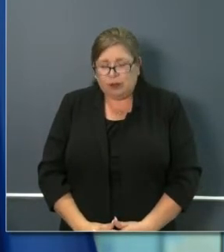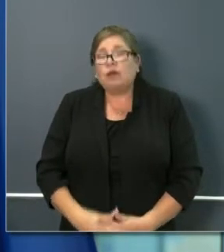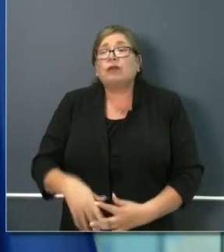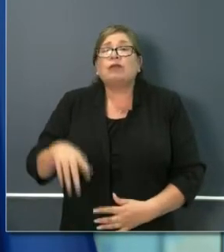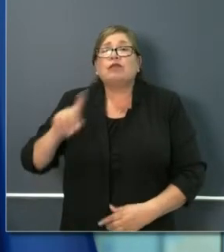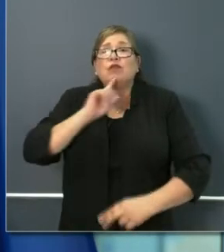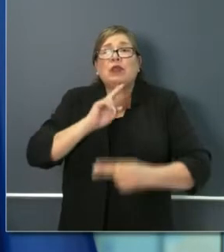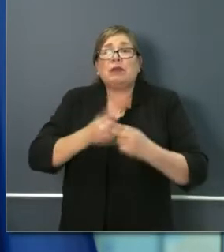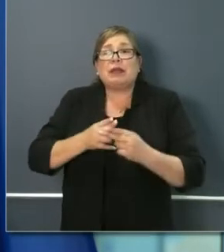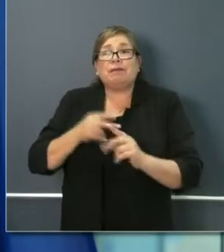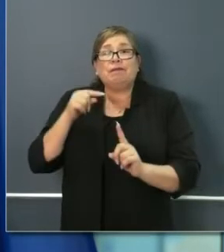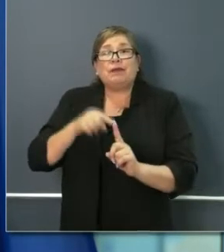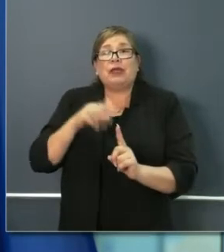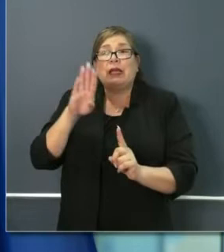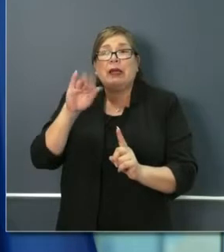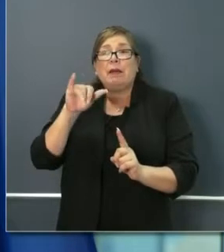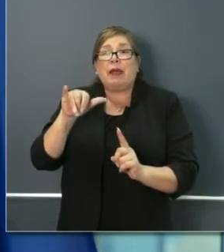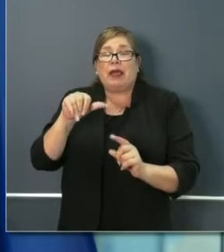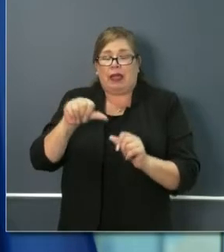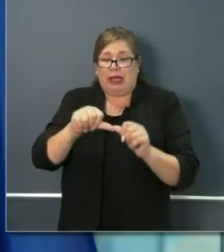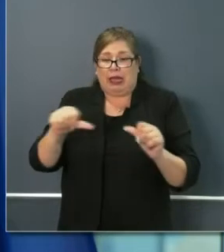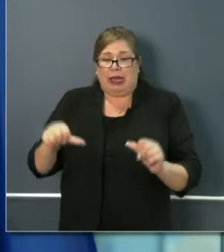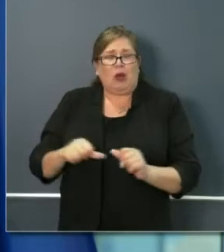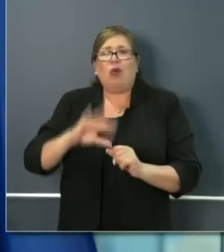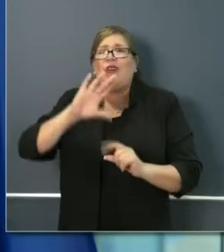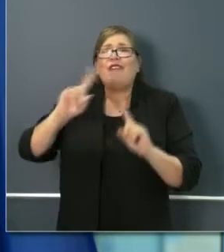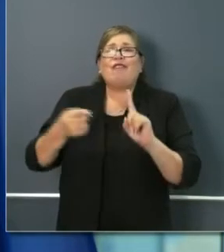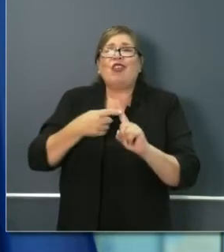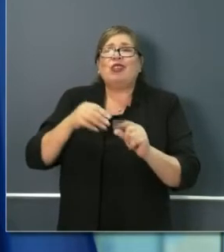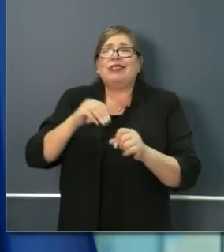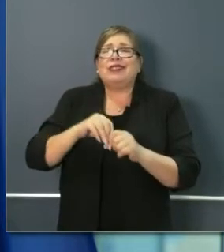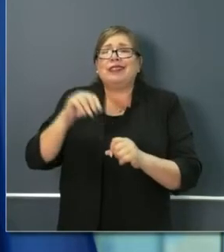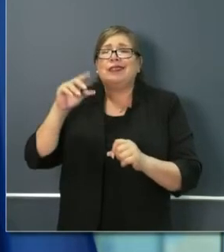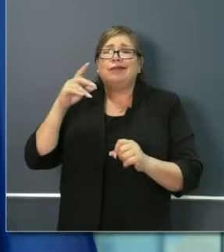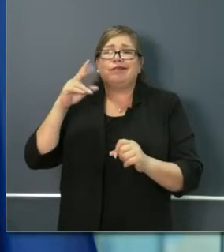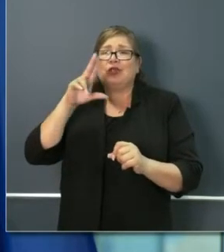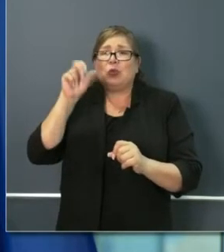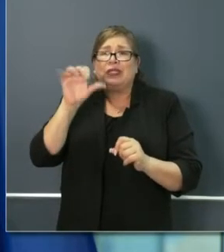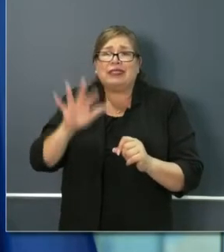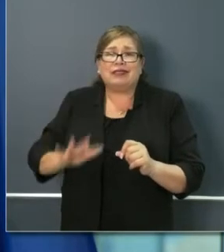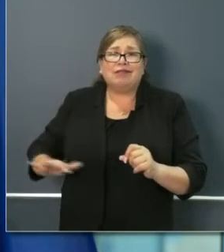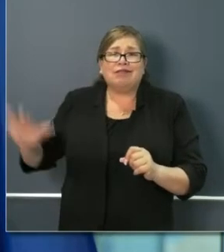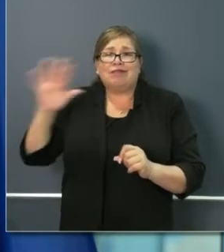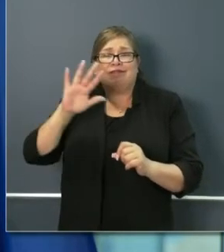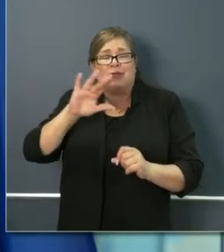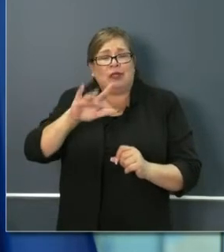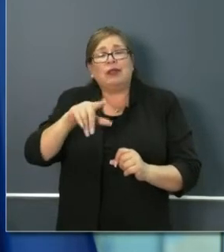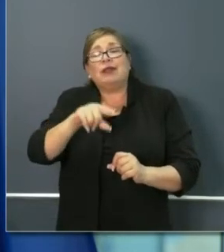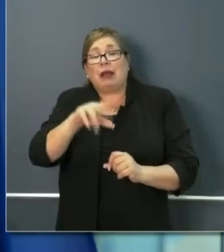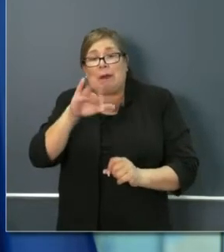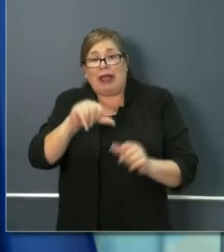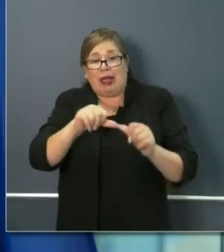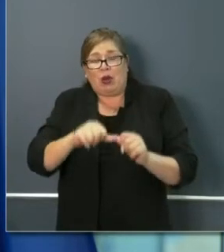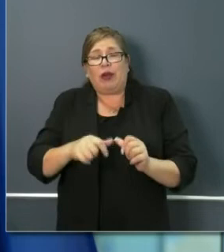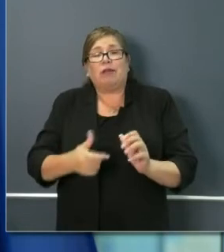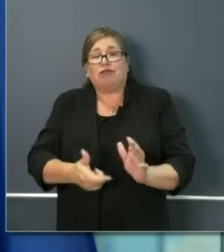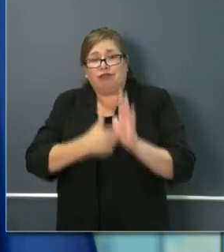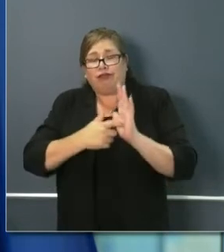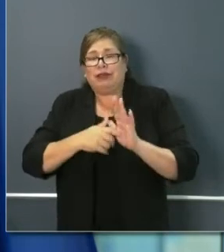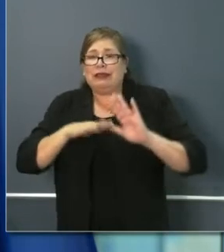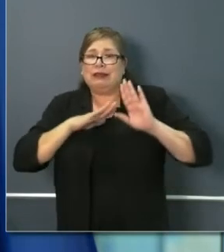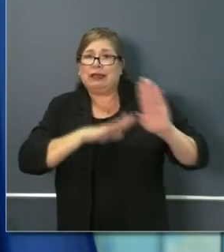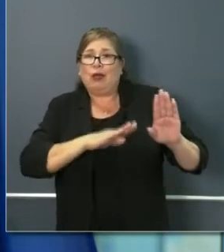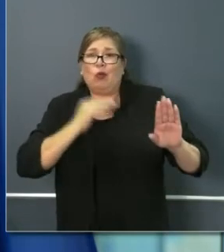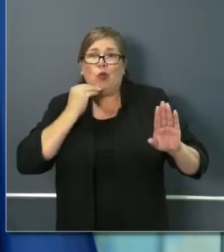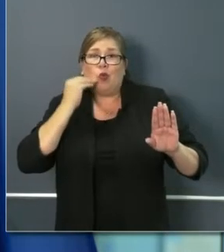first in the nation to have that shelter-in-place order. So now that it's been 14 days, do you see evidence that it's a